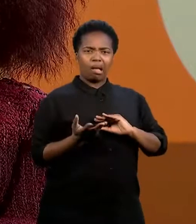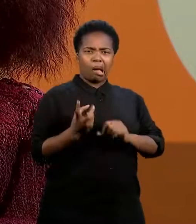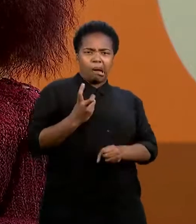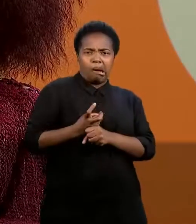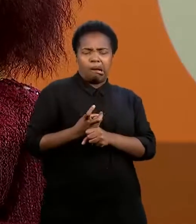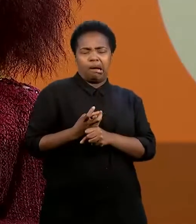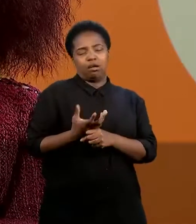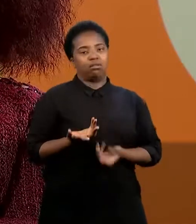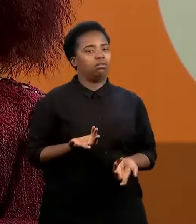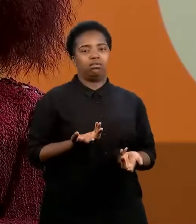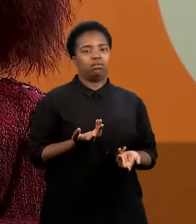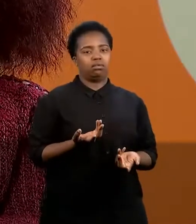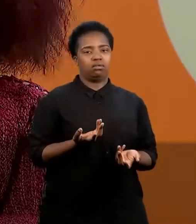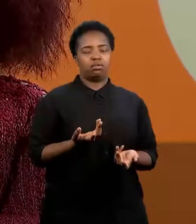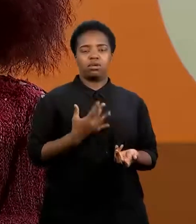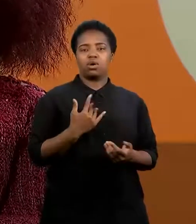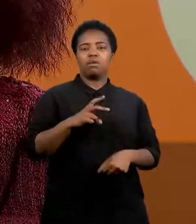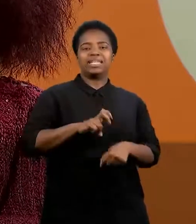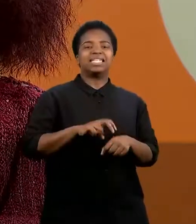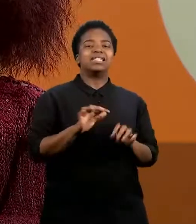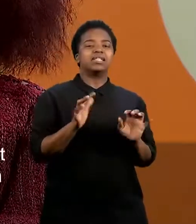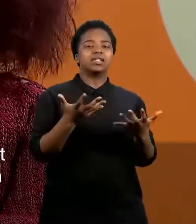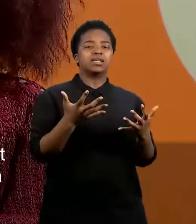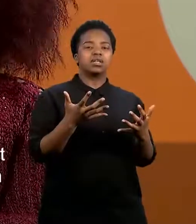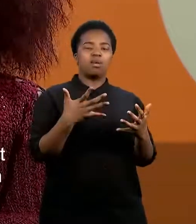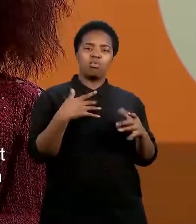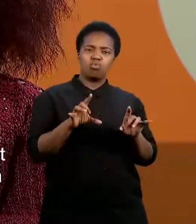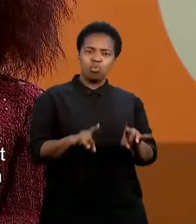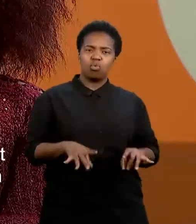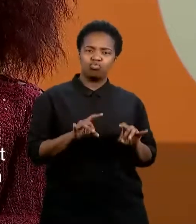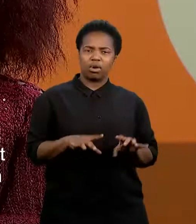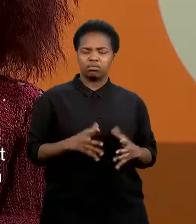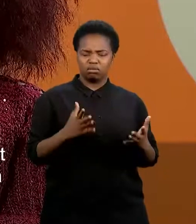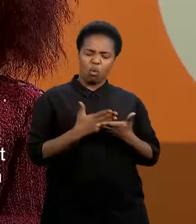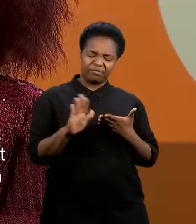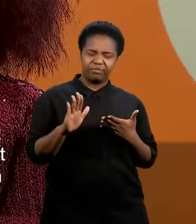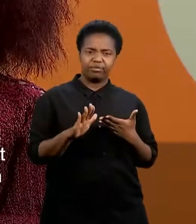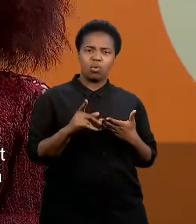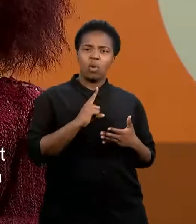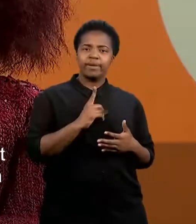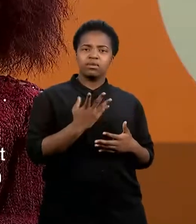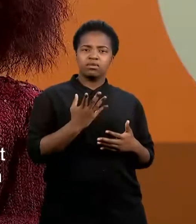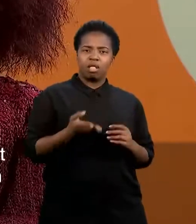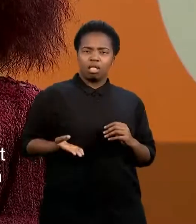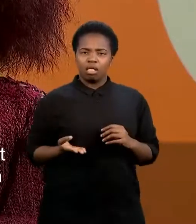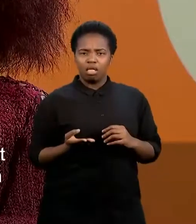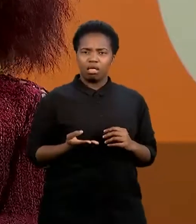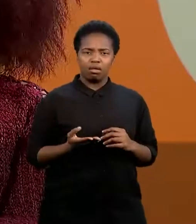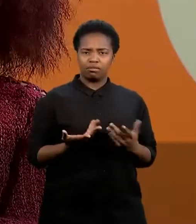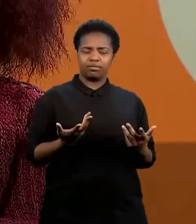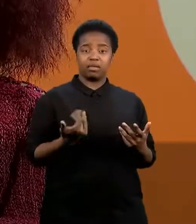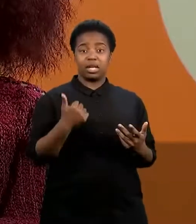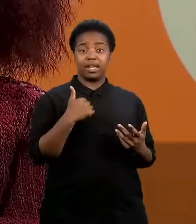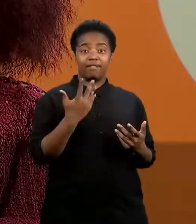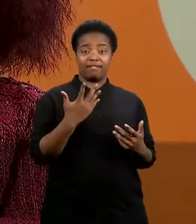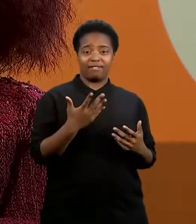like hard and just constantly there, you don't actually need it. So someone on a wheelchair will go and get them removed because you're never going to see them